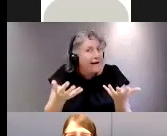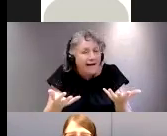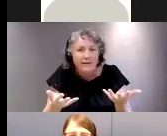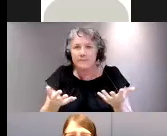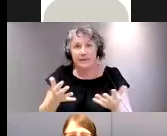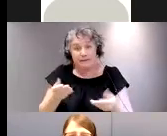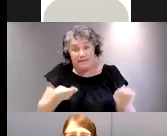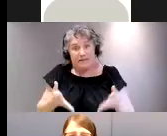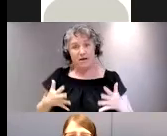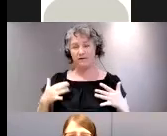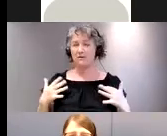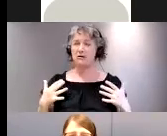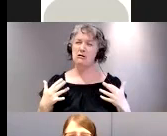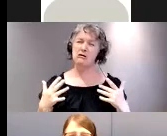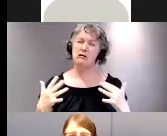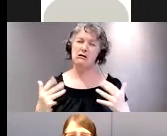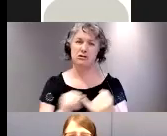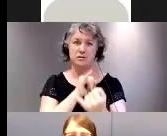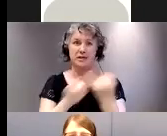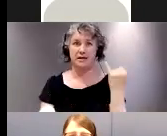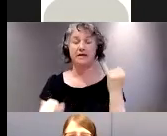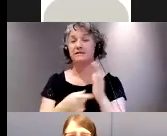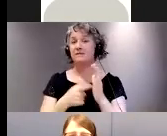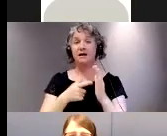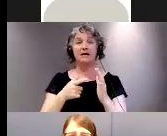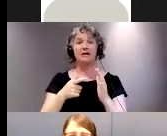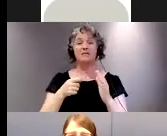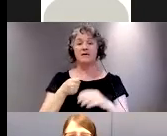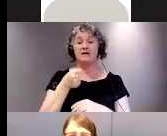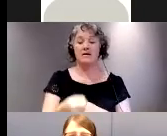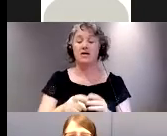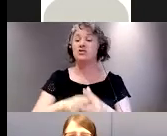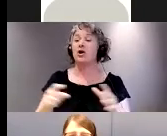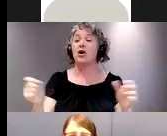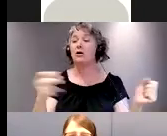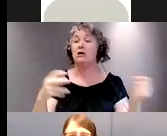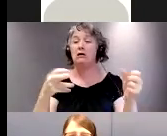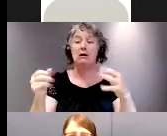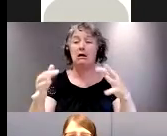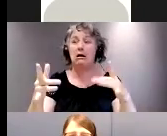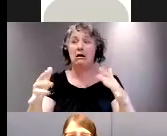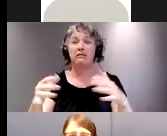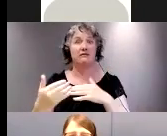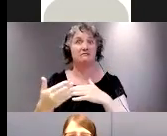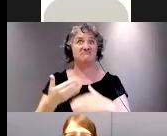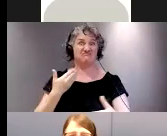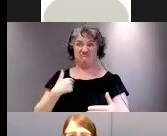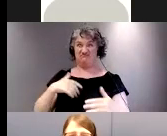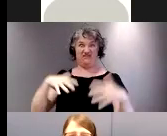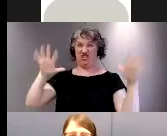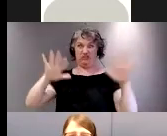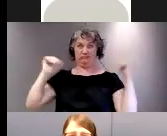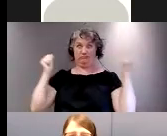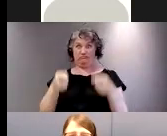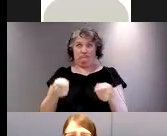the process to the end. And sometimes we don't. We get the family talking, they make a plan, and they go off on their own and